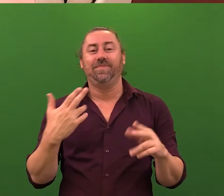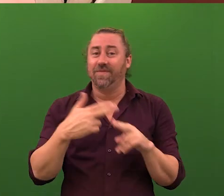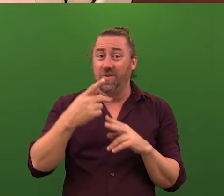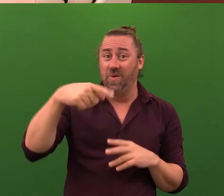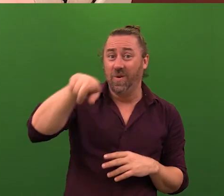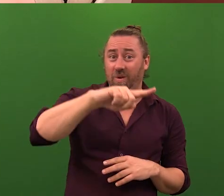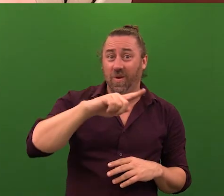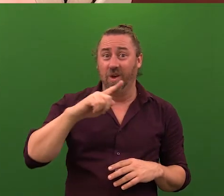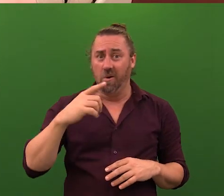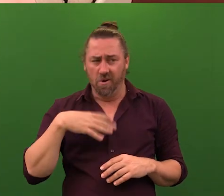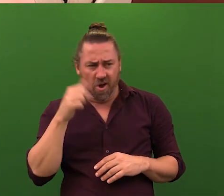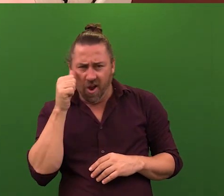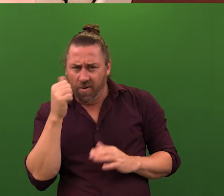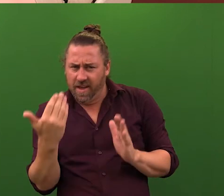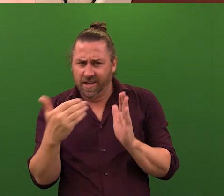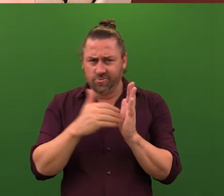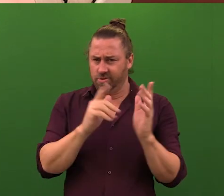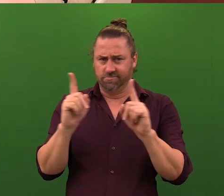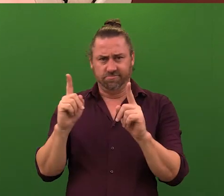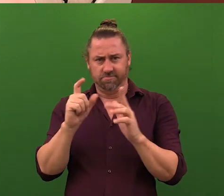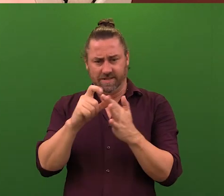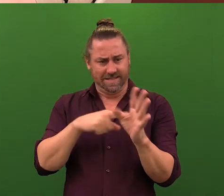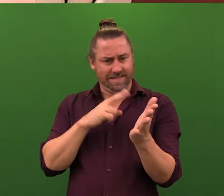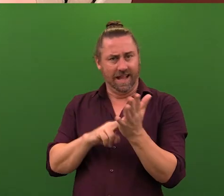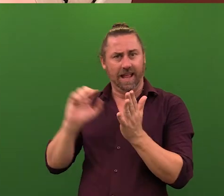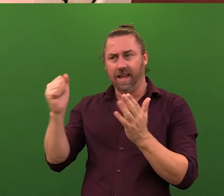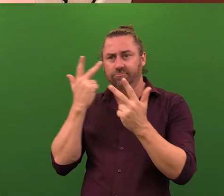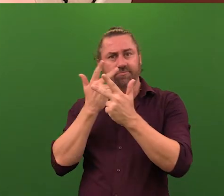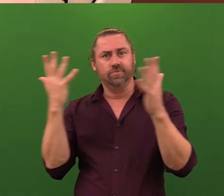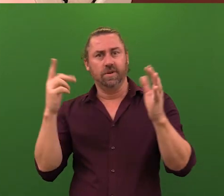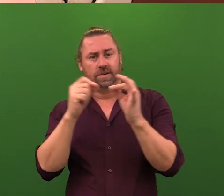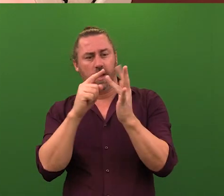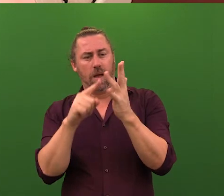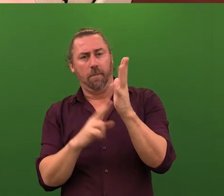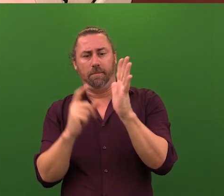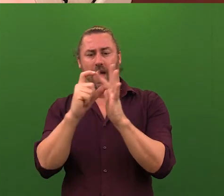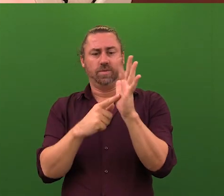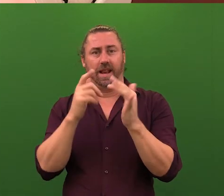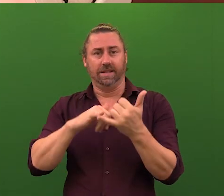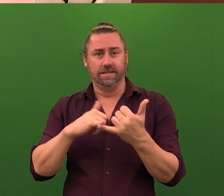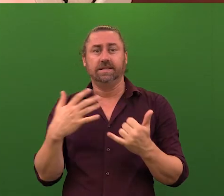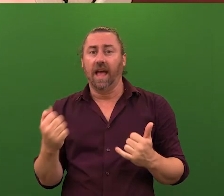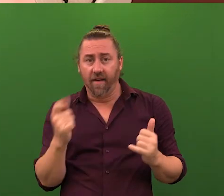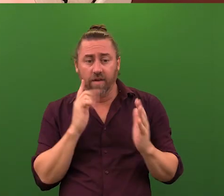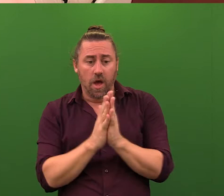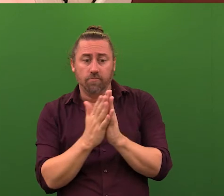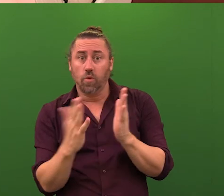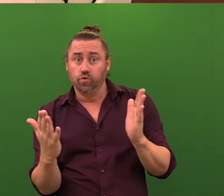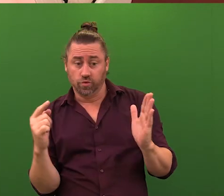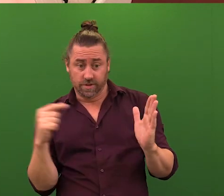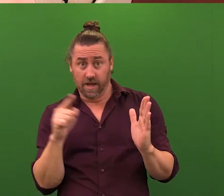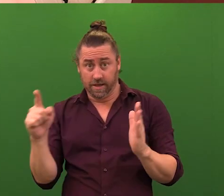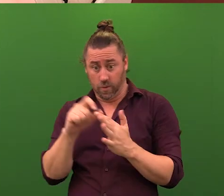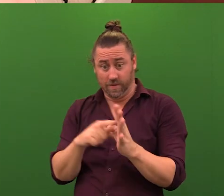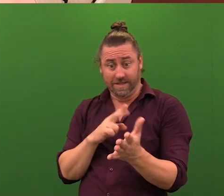So for anybody who would like to know a little bit more about Dylan's exhibition Boundless, we have this fantastic room brochure where